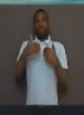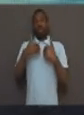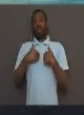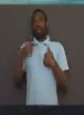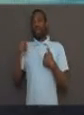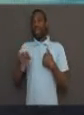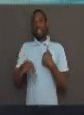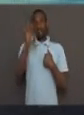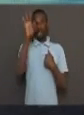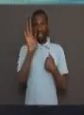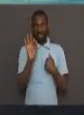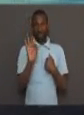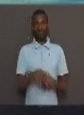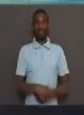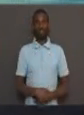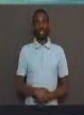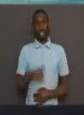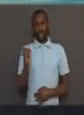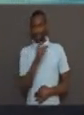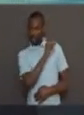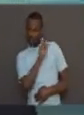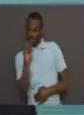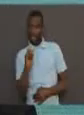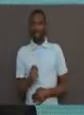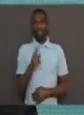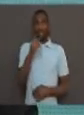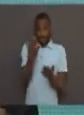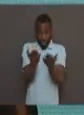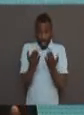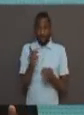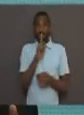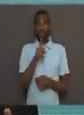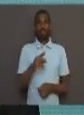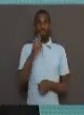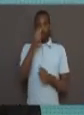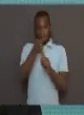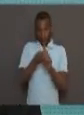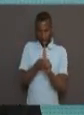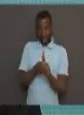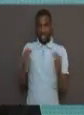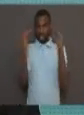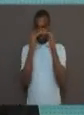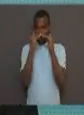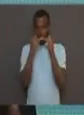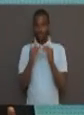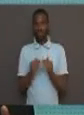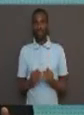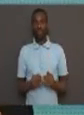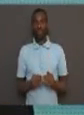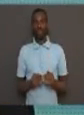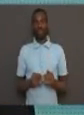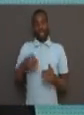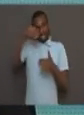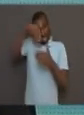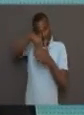and pressure in order to occur. In fact, it requires a